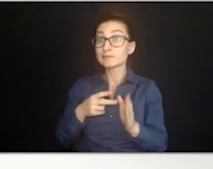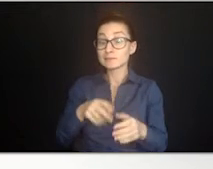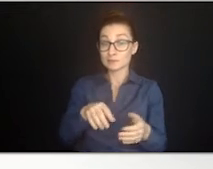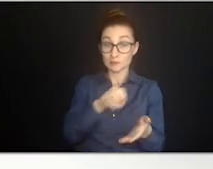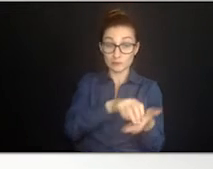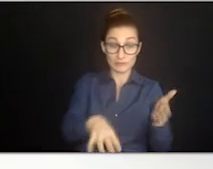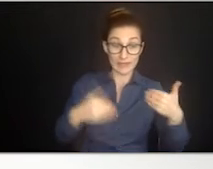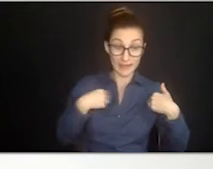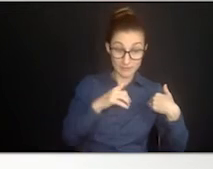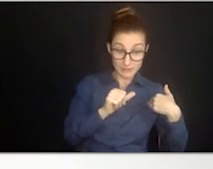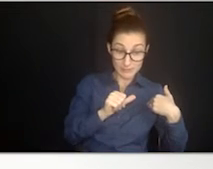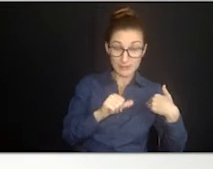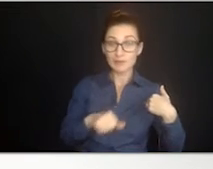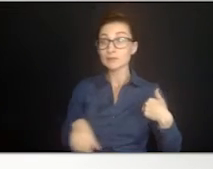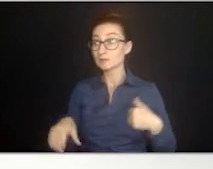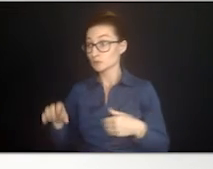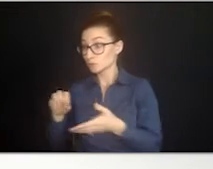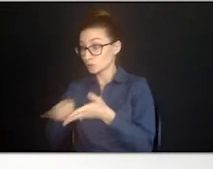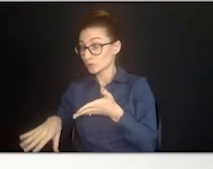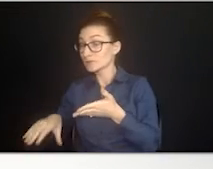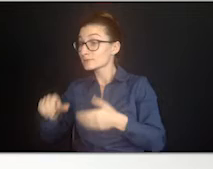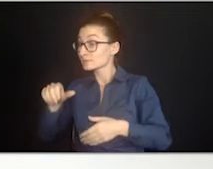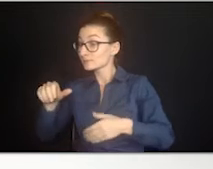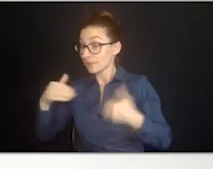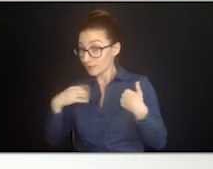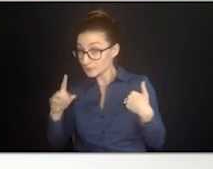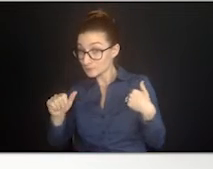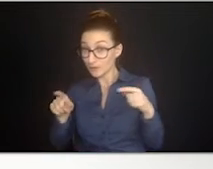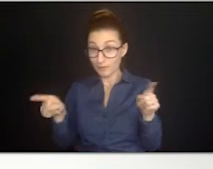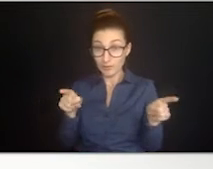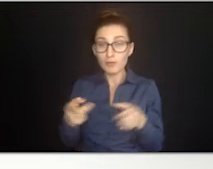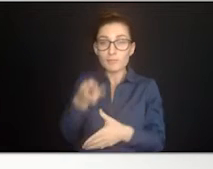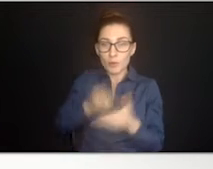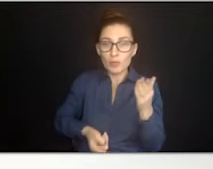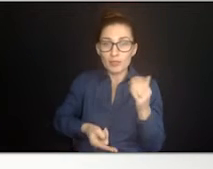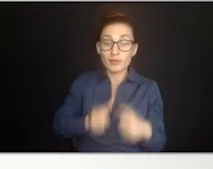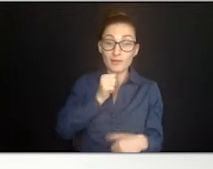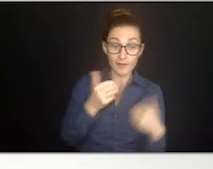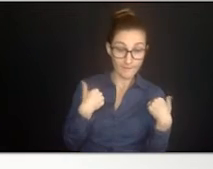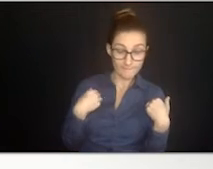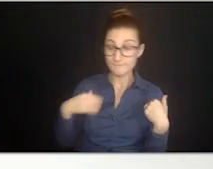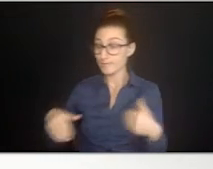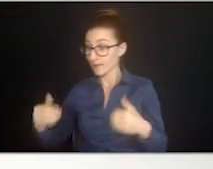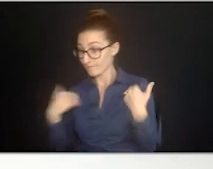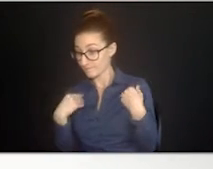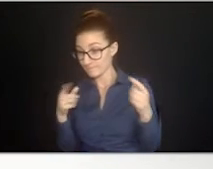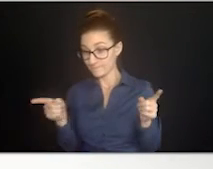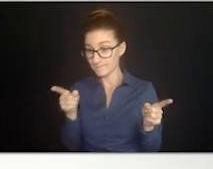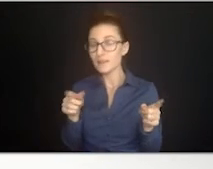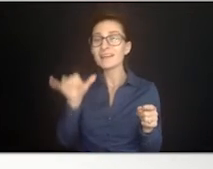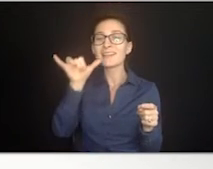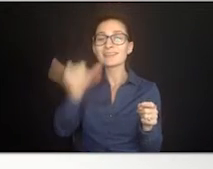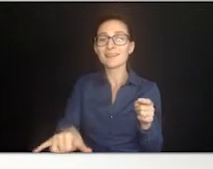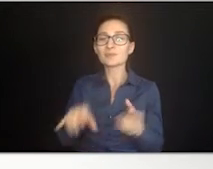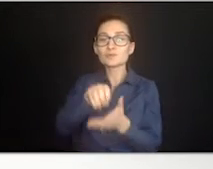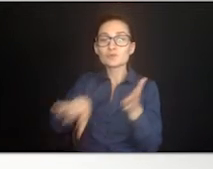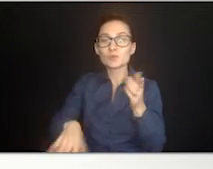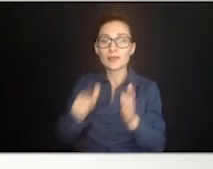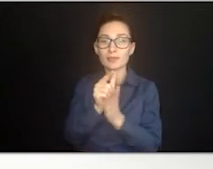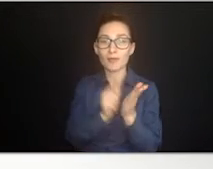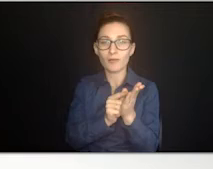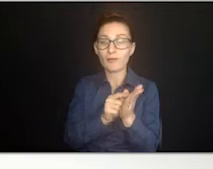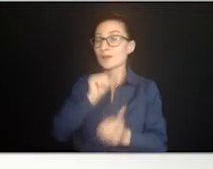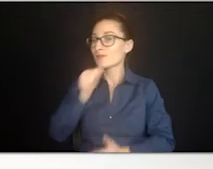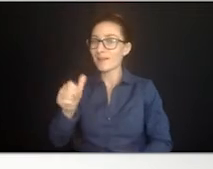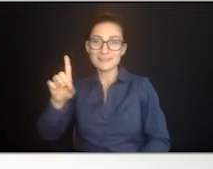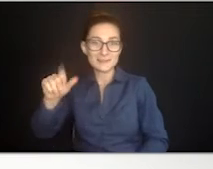is not the disability law. This is the every student law. So think about that. 7 times